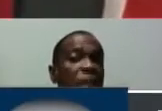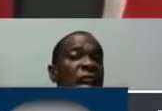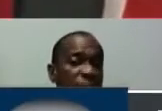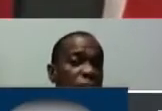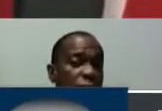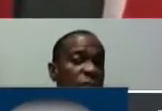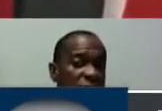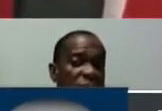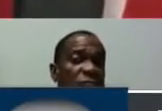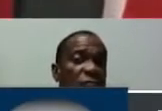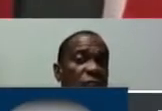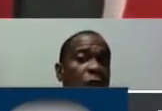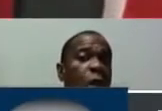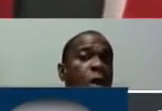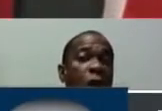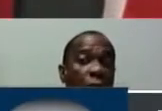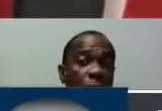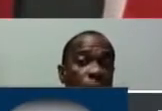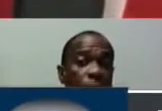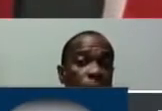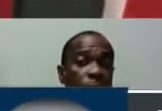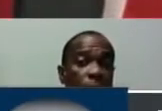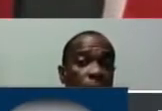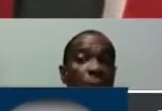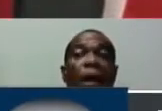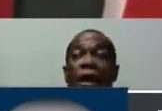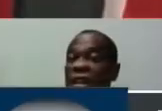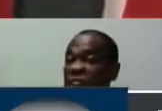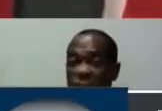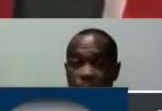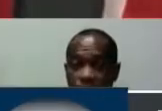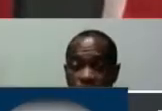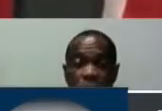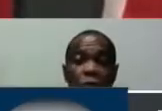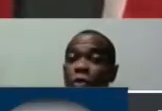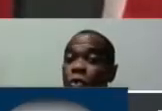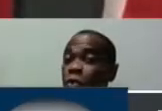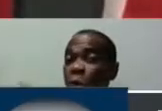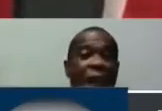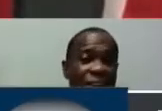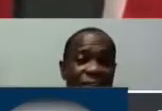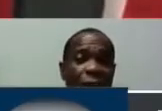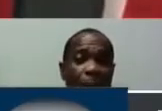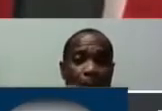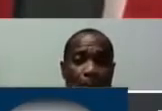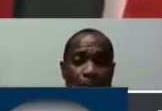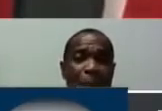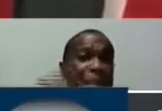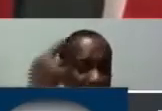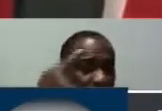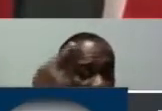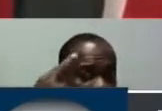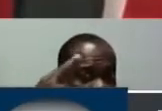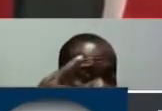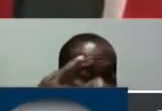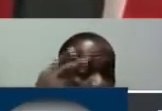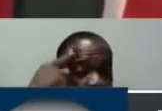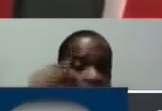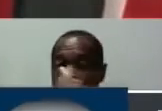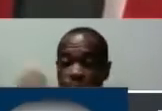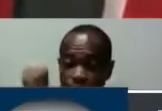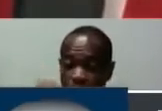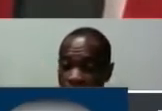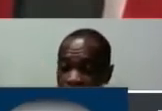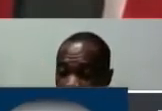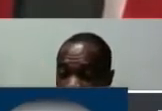for reasons other than medically certified reasons, because there are people for whom the vaccination is not recommended